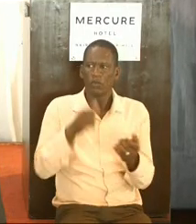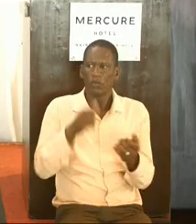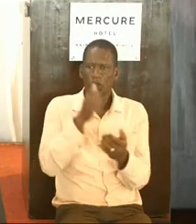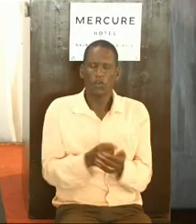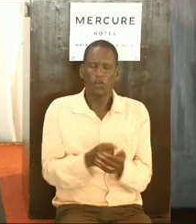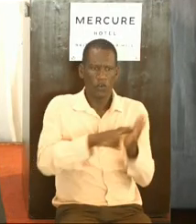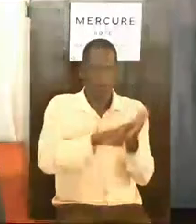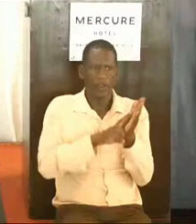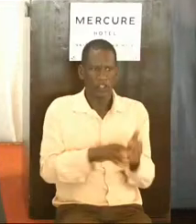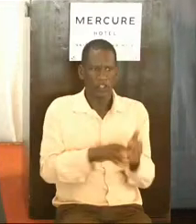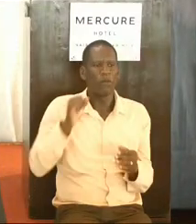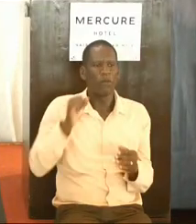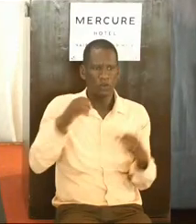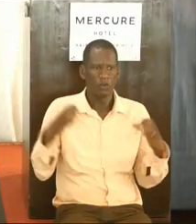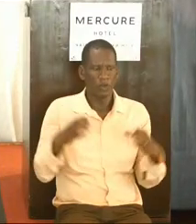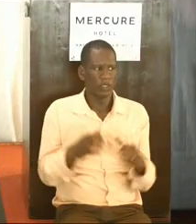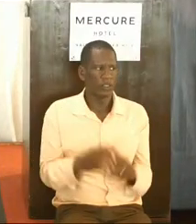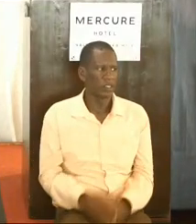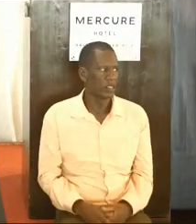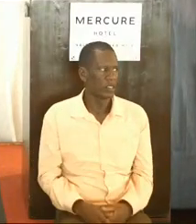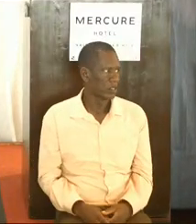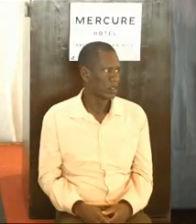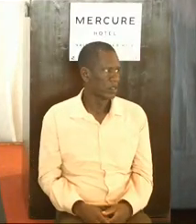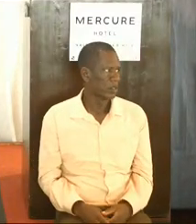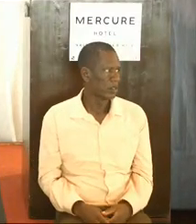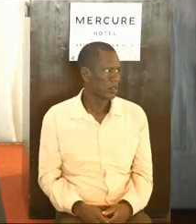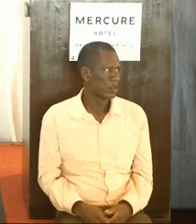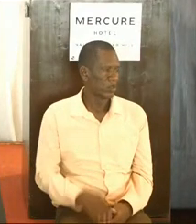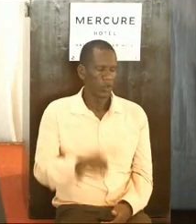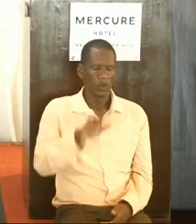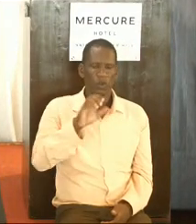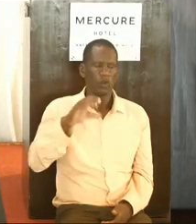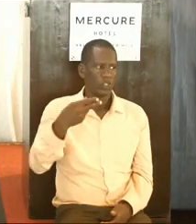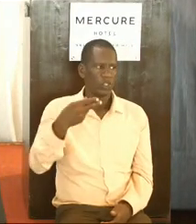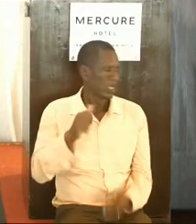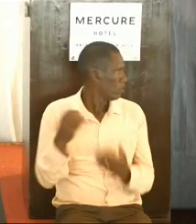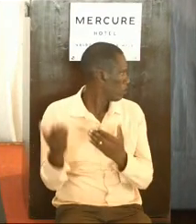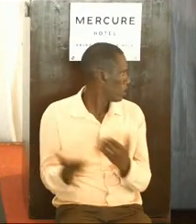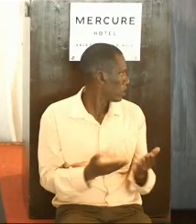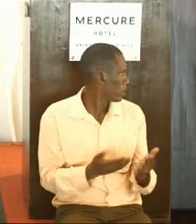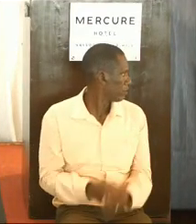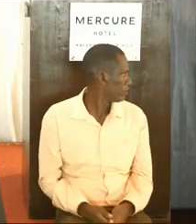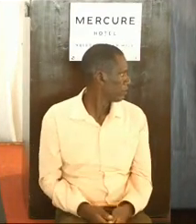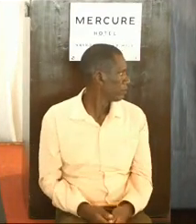office of the Registrar of political parties locha caribou